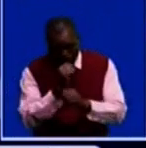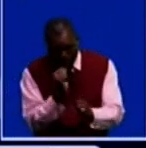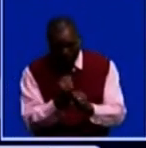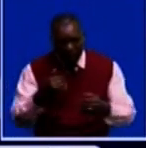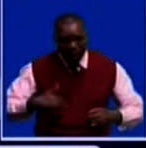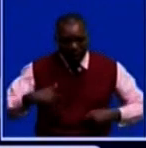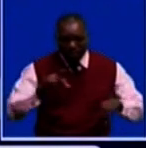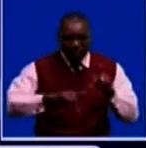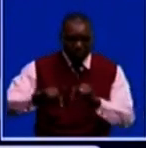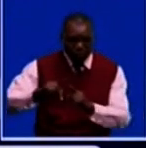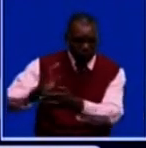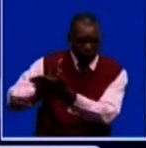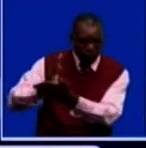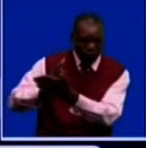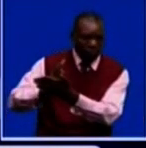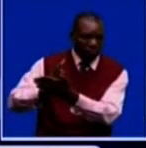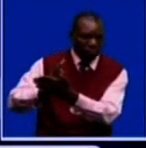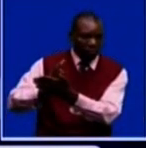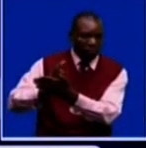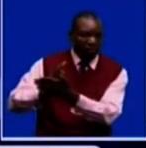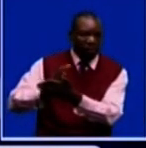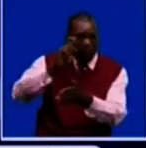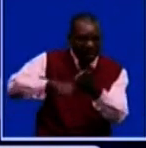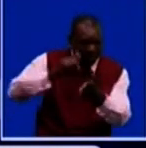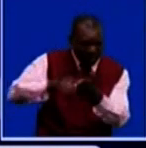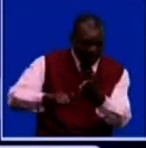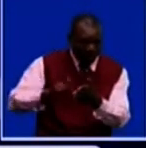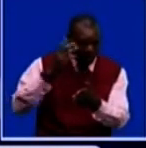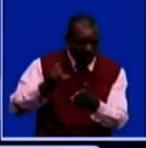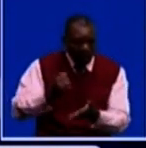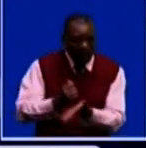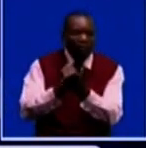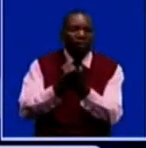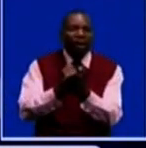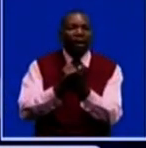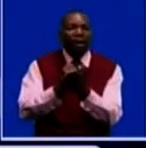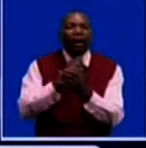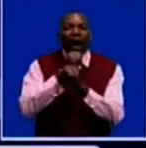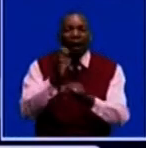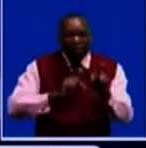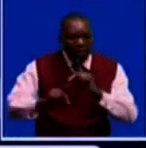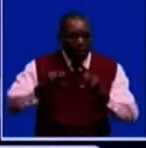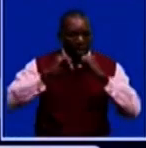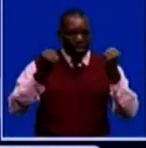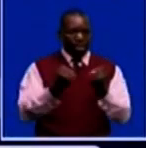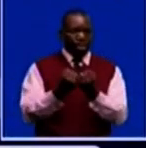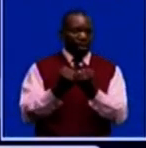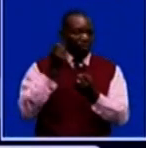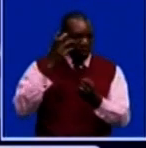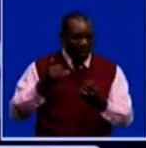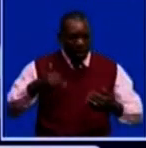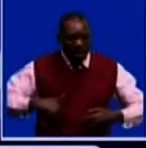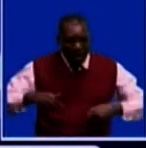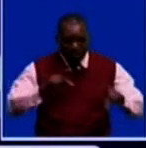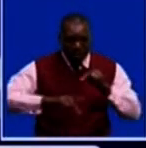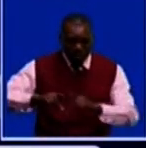with initiatives to help the less privileged in society from paying taxes. Mr. Sampa says it's encouraging to see that there are still young people